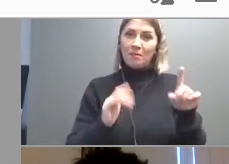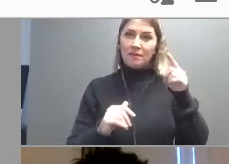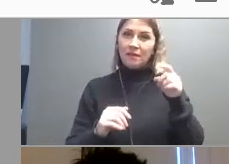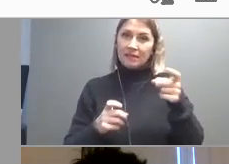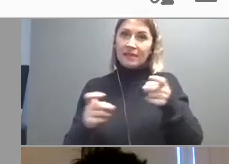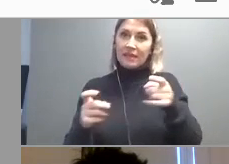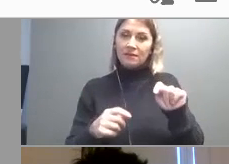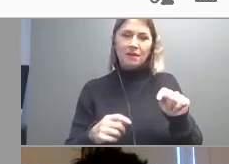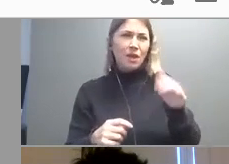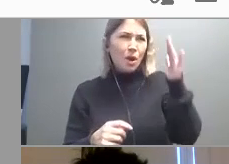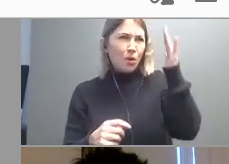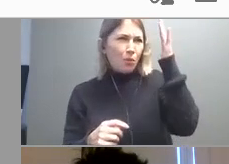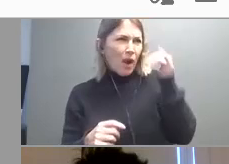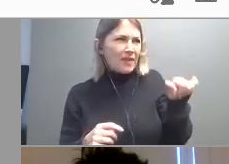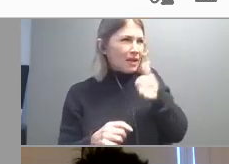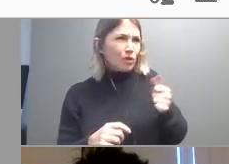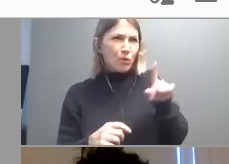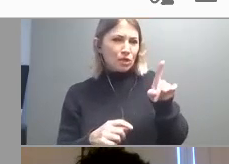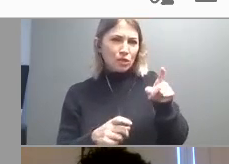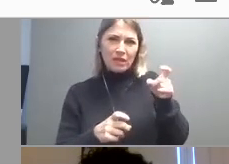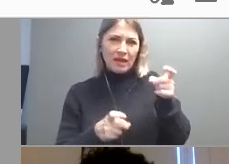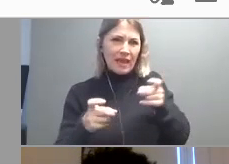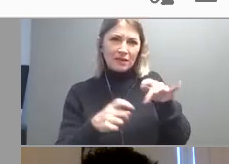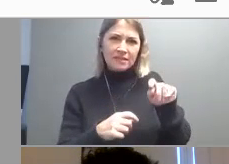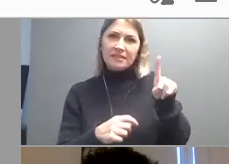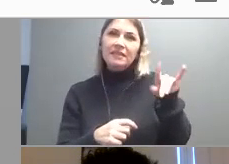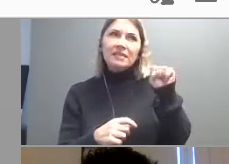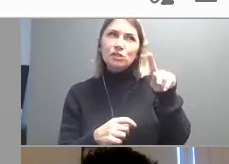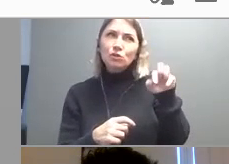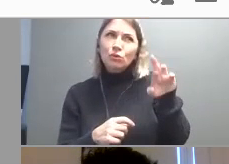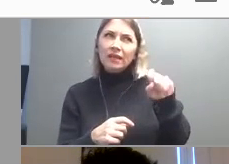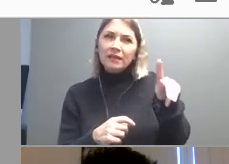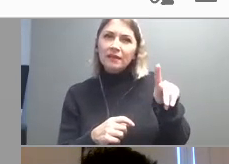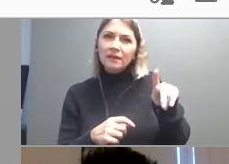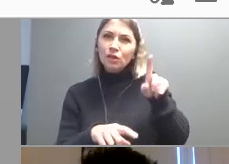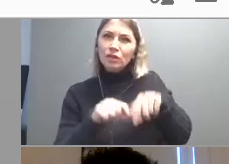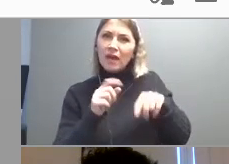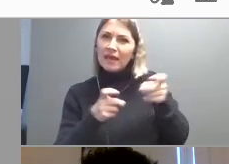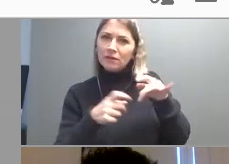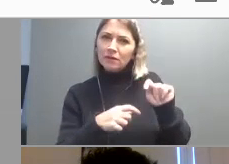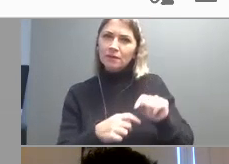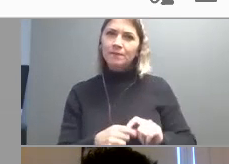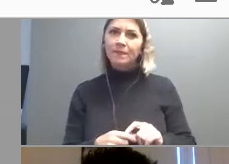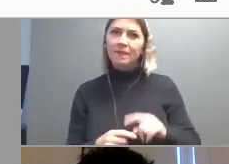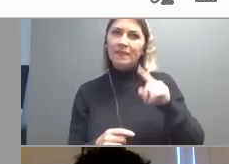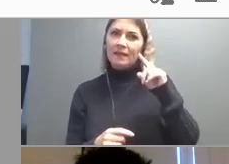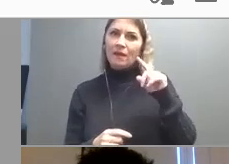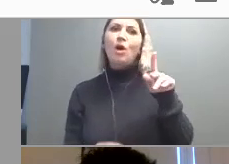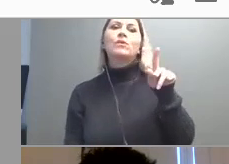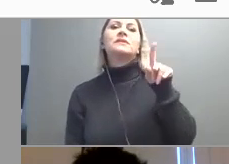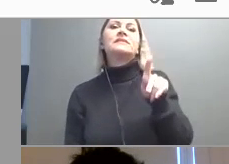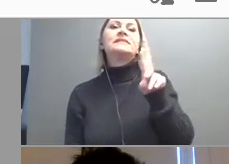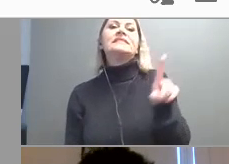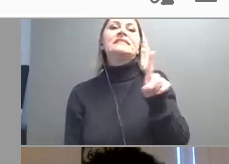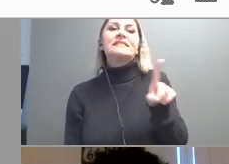as to why Distro couldn't handle any negative weights in the graph? Okay, give me one sec. Just as a